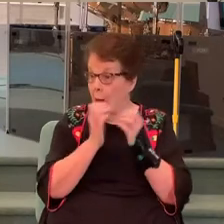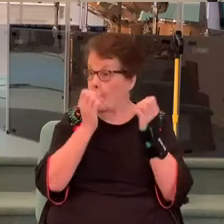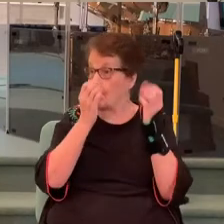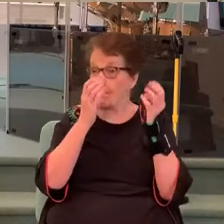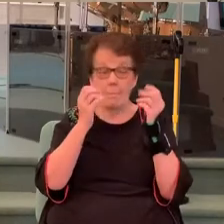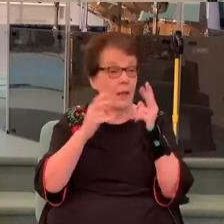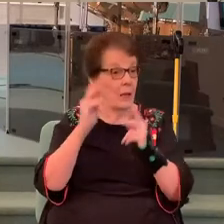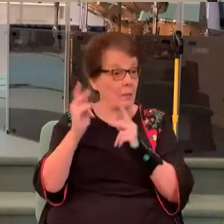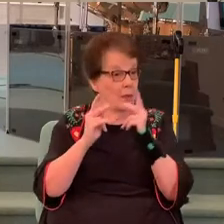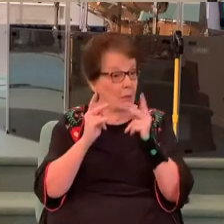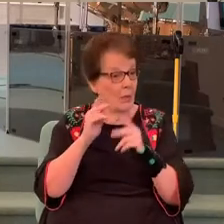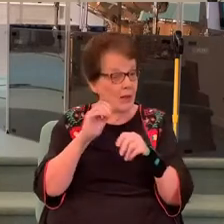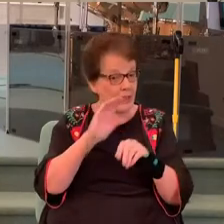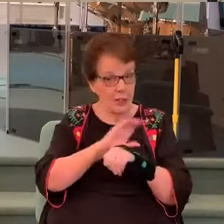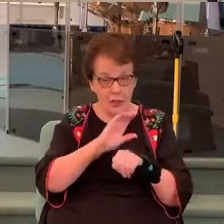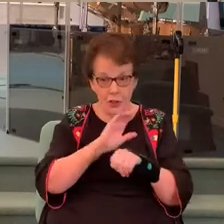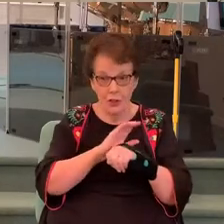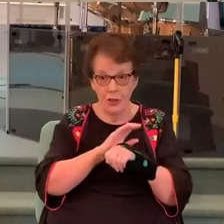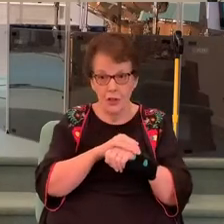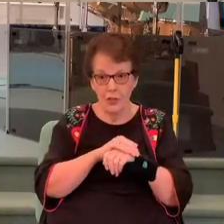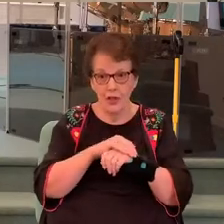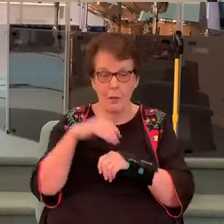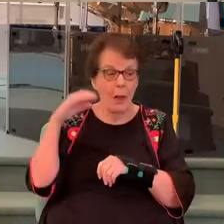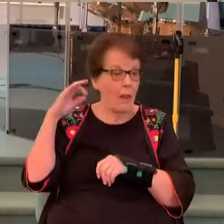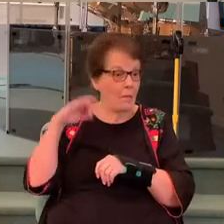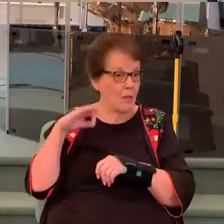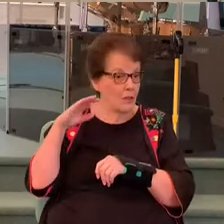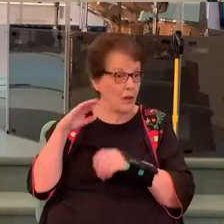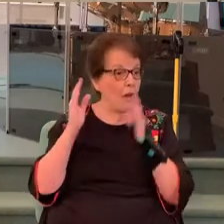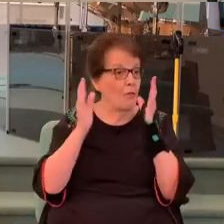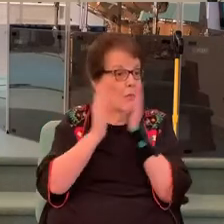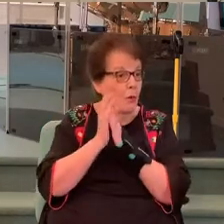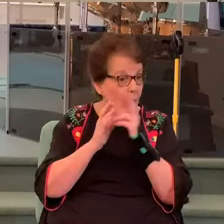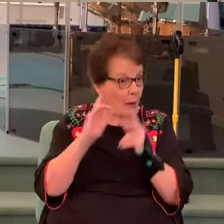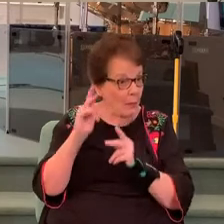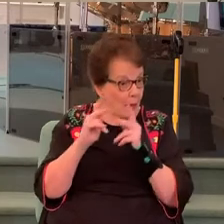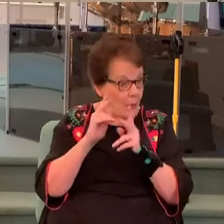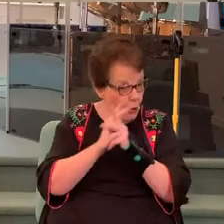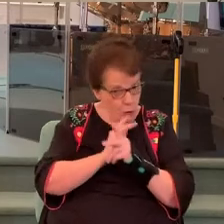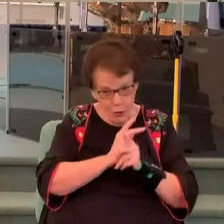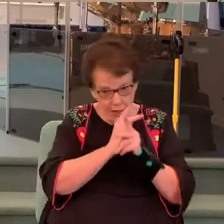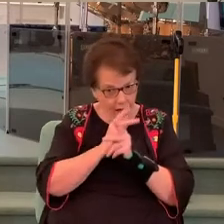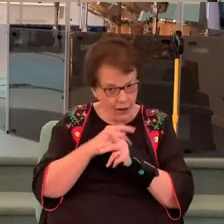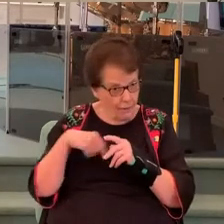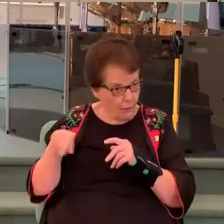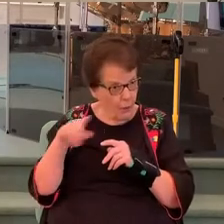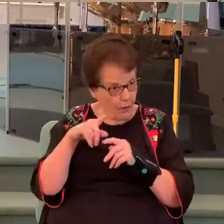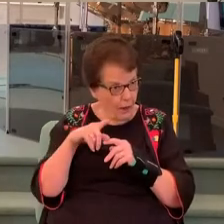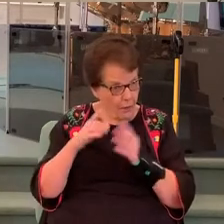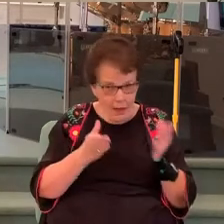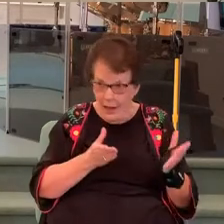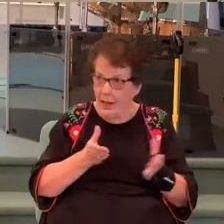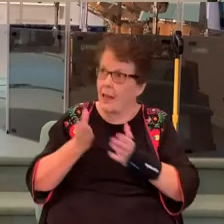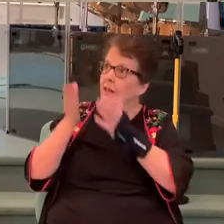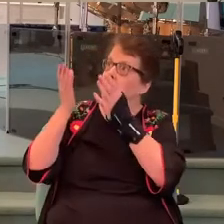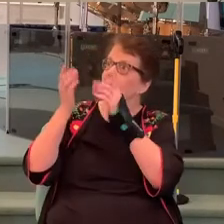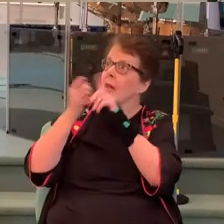been the beneficiaries of praying people who care for them and lift them up before the Father.